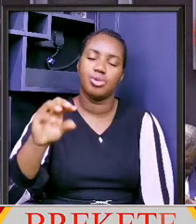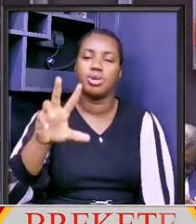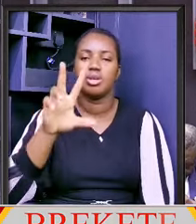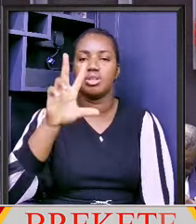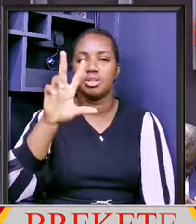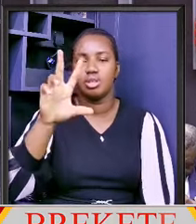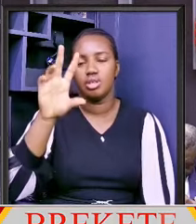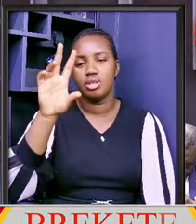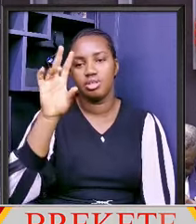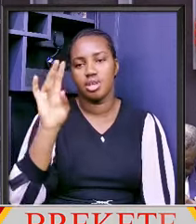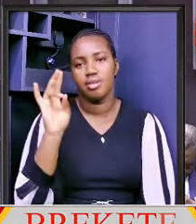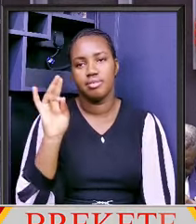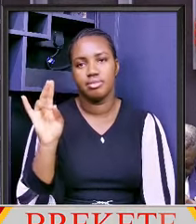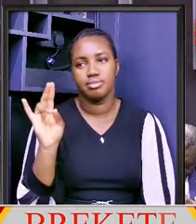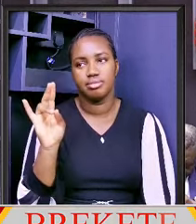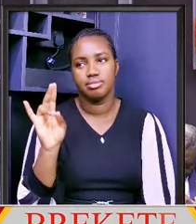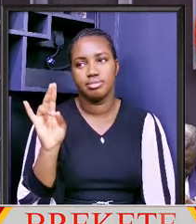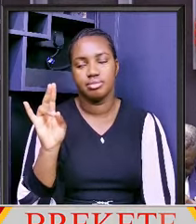37